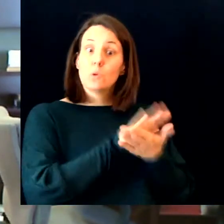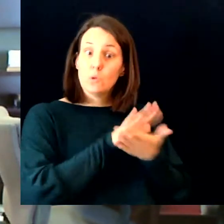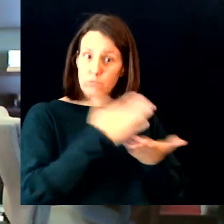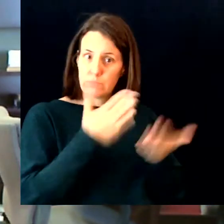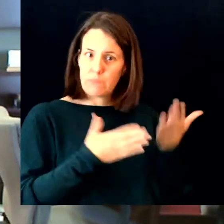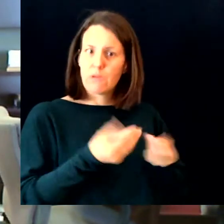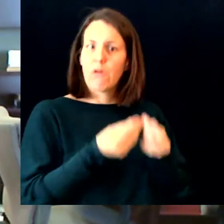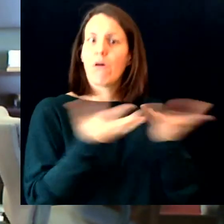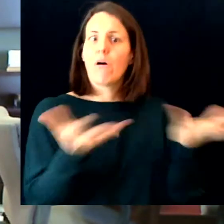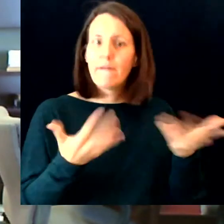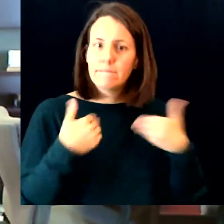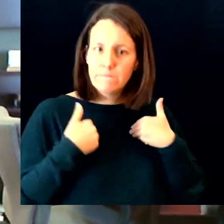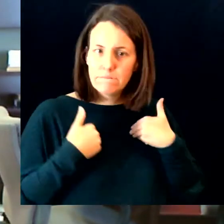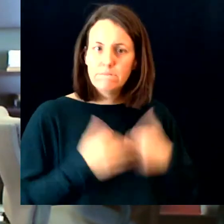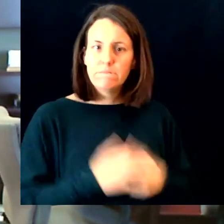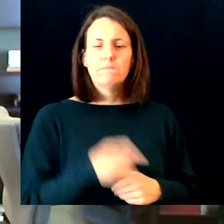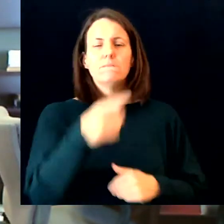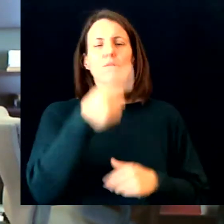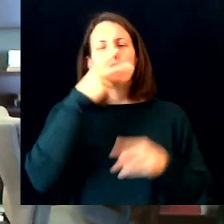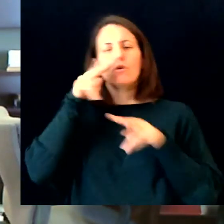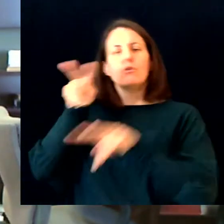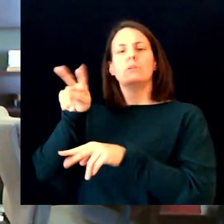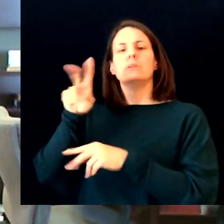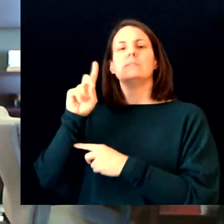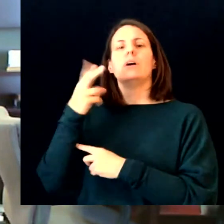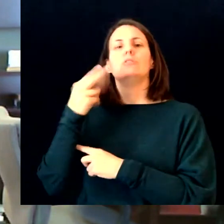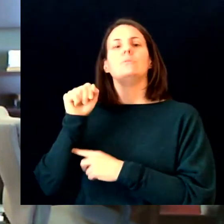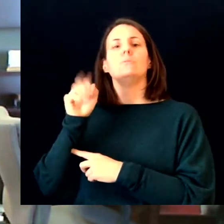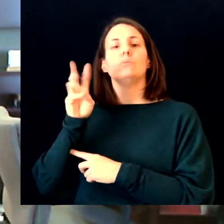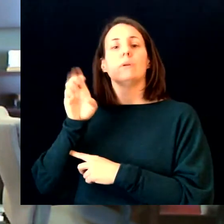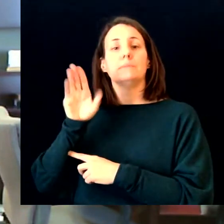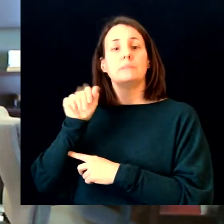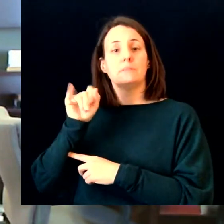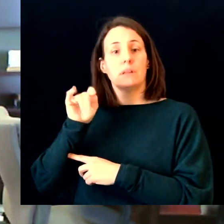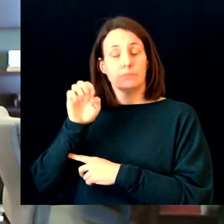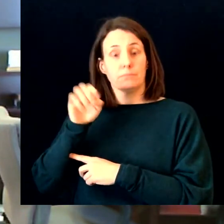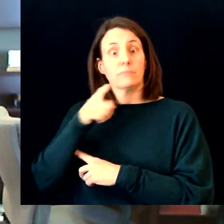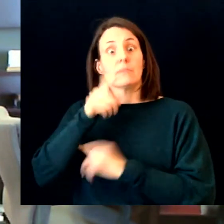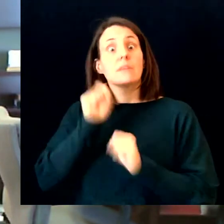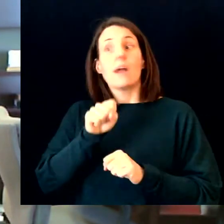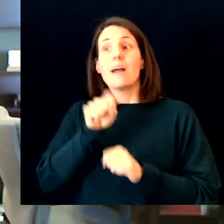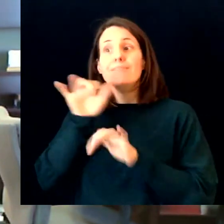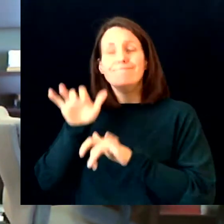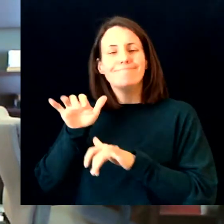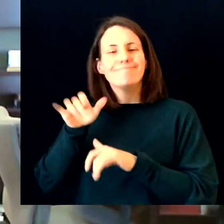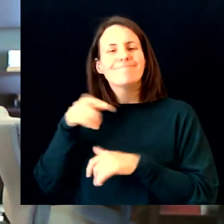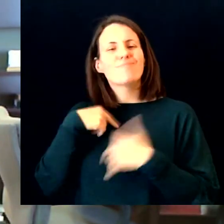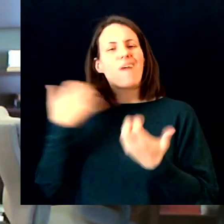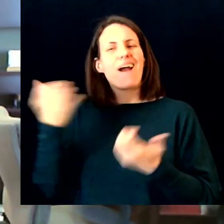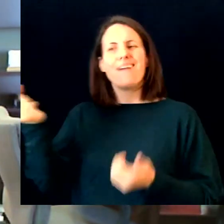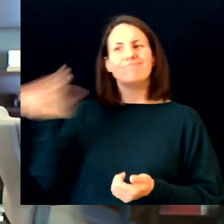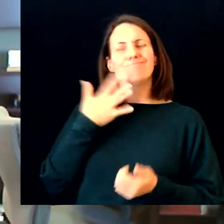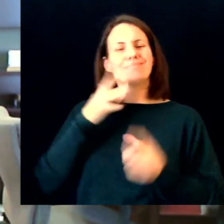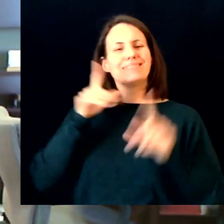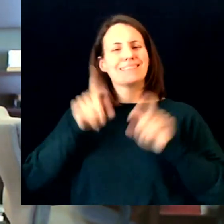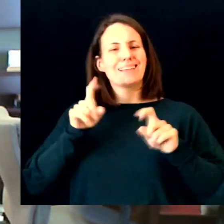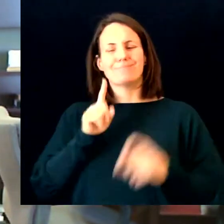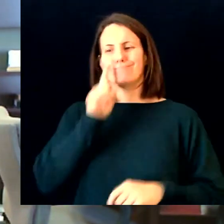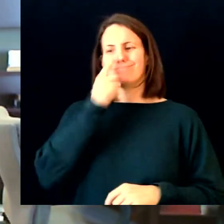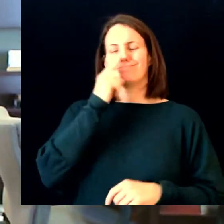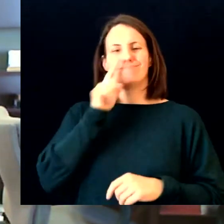testing, wearing a mask continues to play an important role in preventing the spread of COVID-19. The Centers for Disease Control